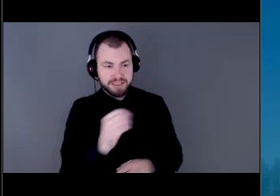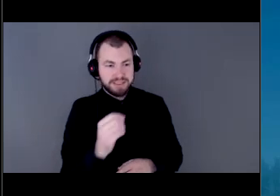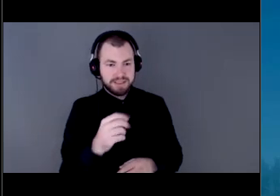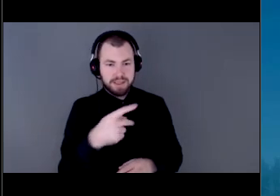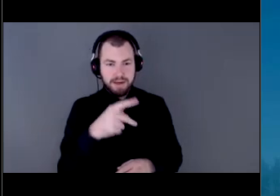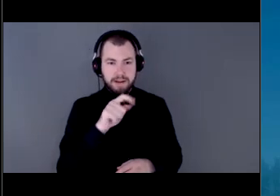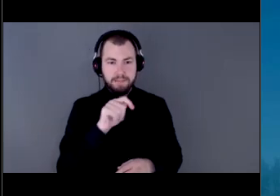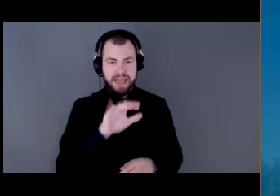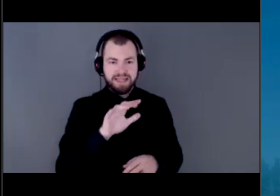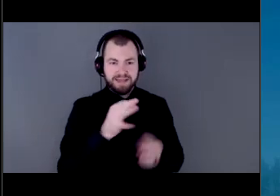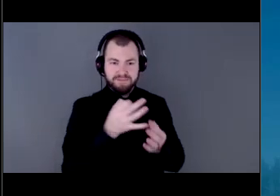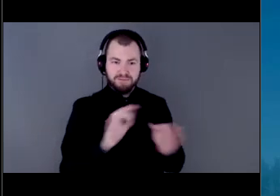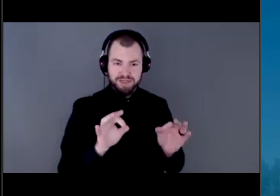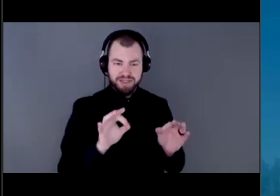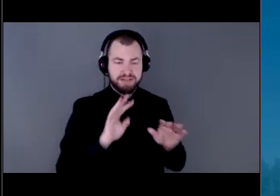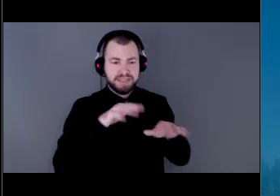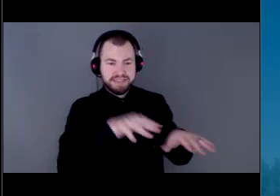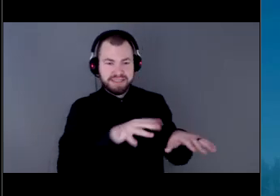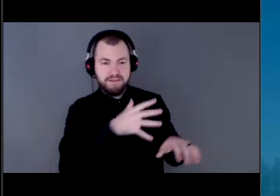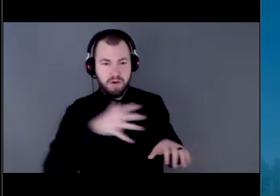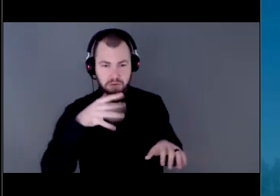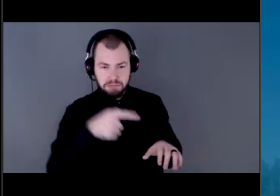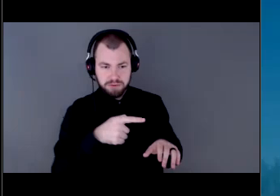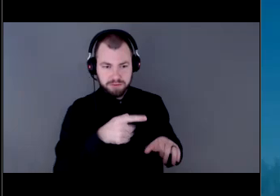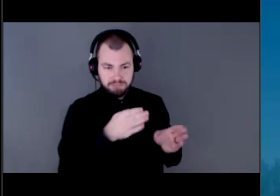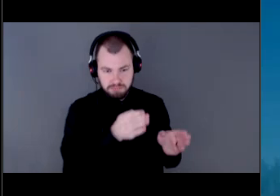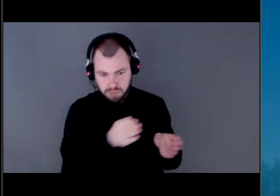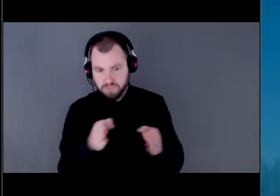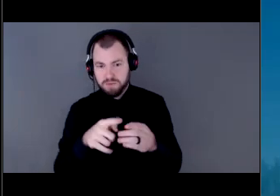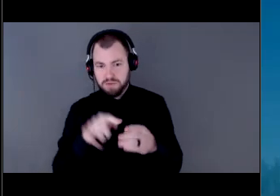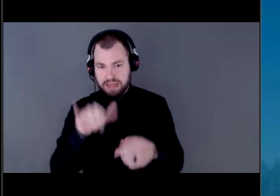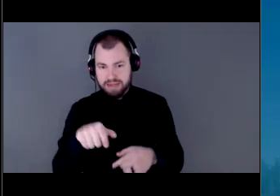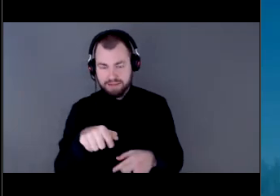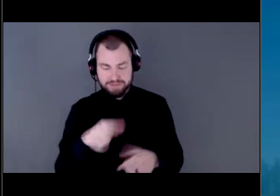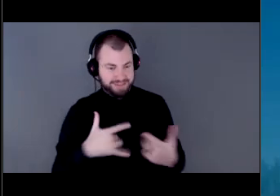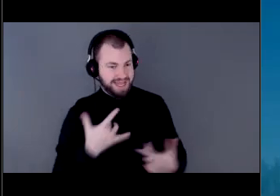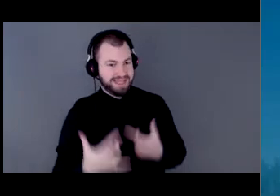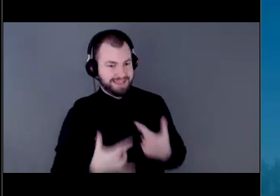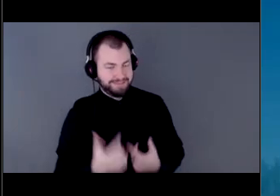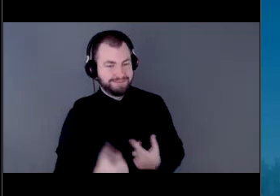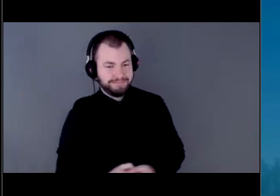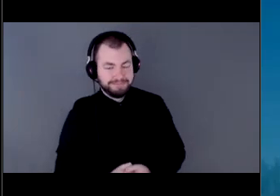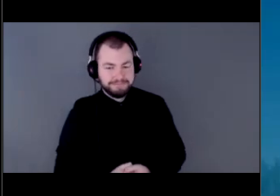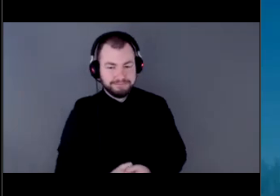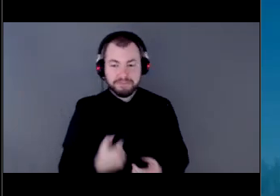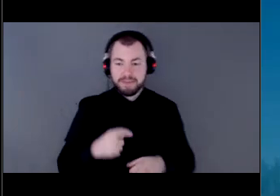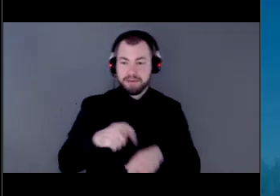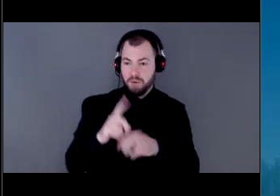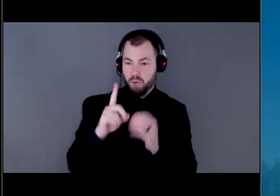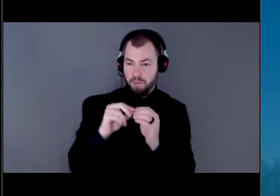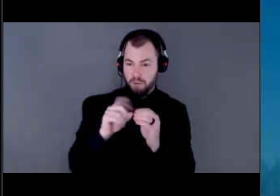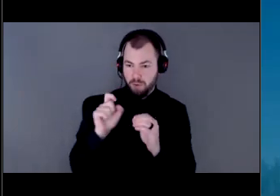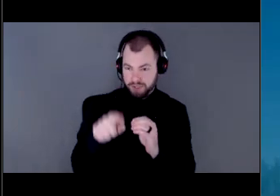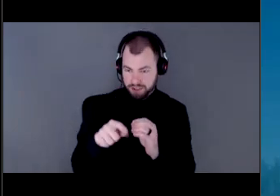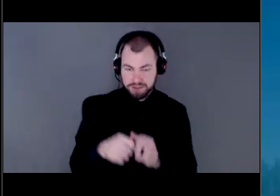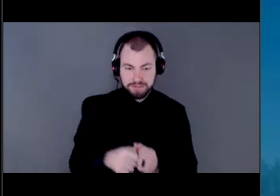moving towards that. Yeah, it's exciting. We have time for one more quick question.